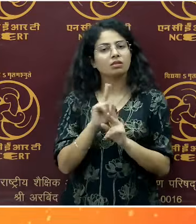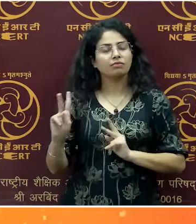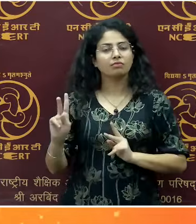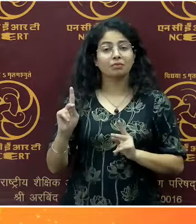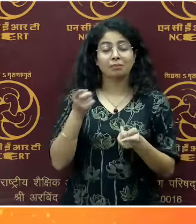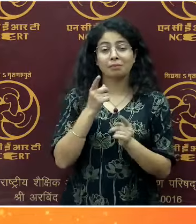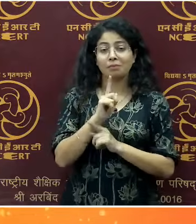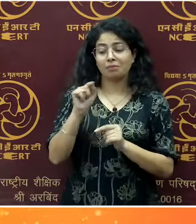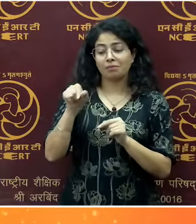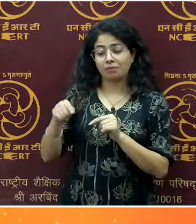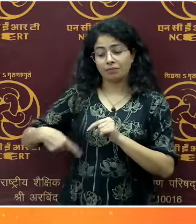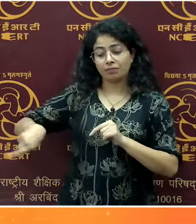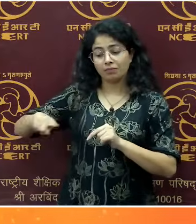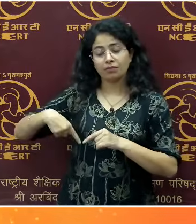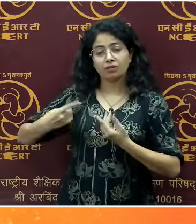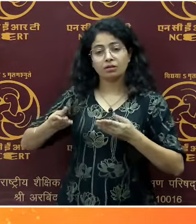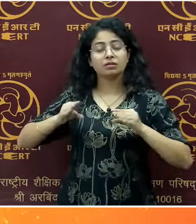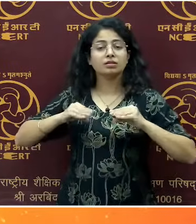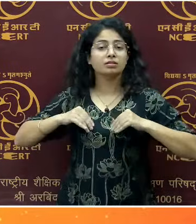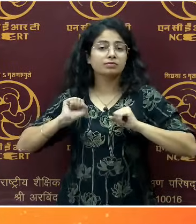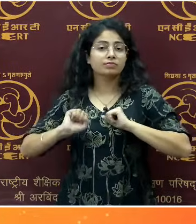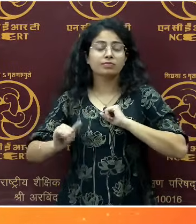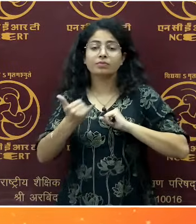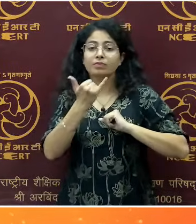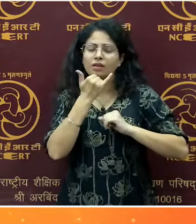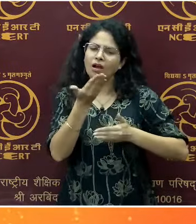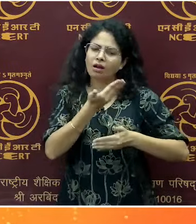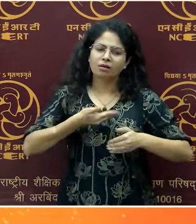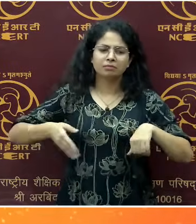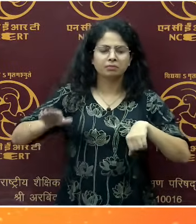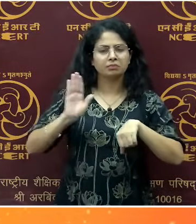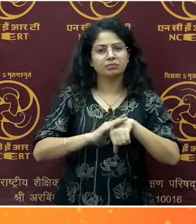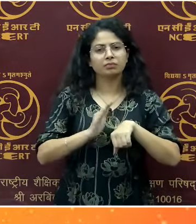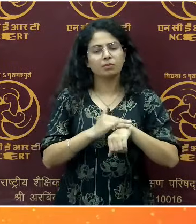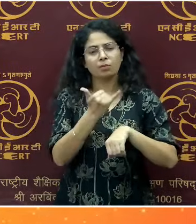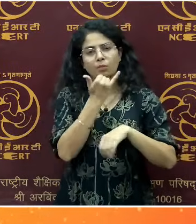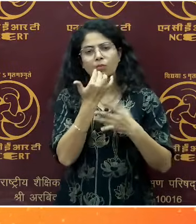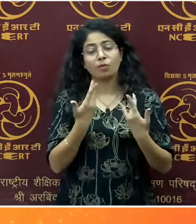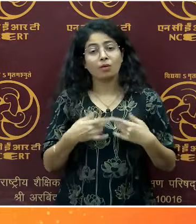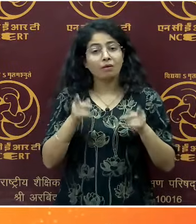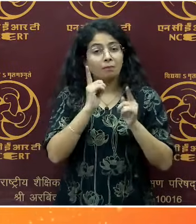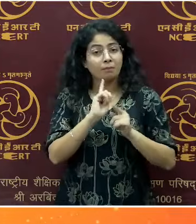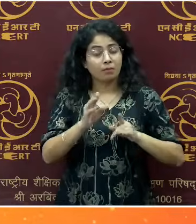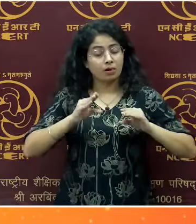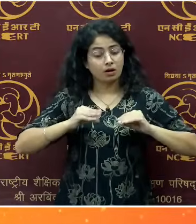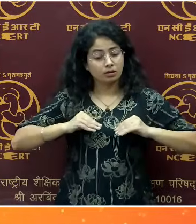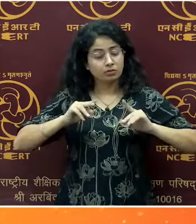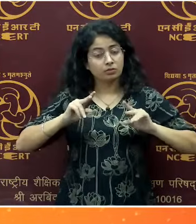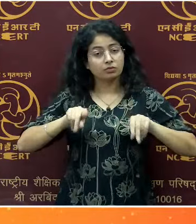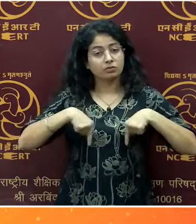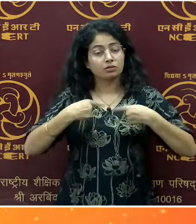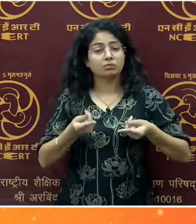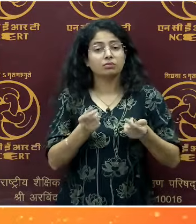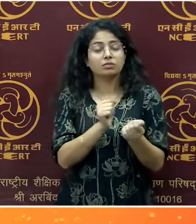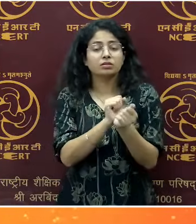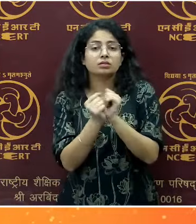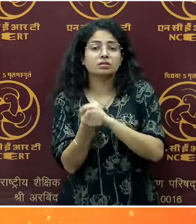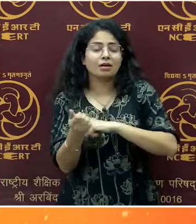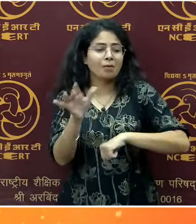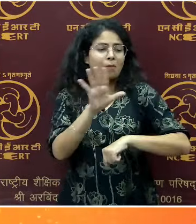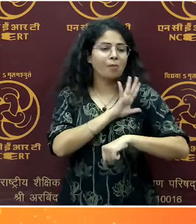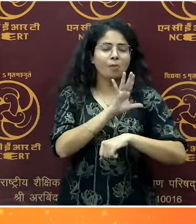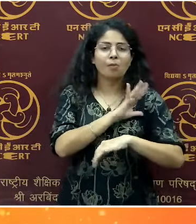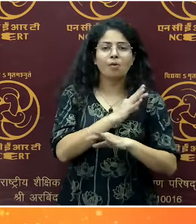their mistakes. We all can commit mistakes, but the thing is to realize and correct it as soon as possible, not to wait